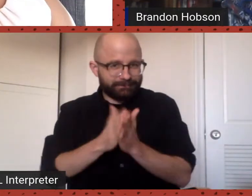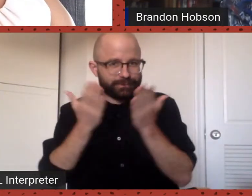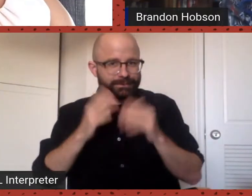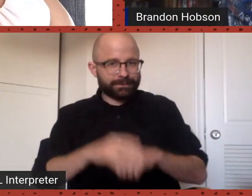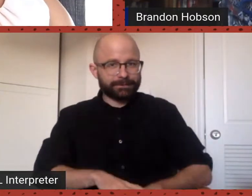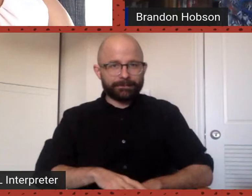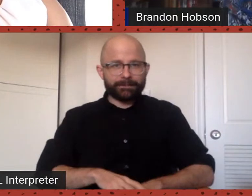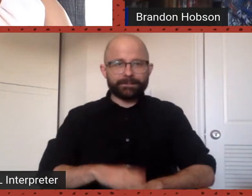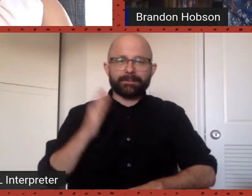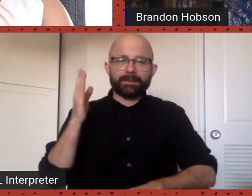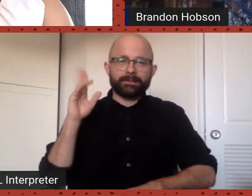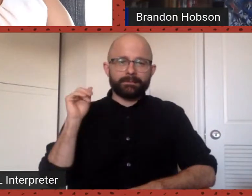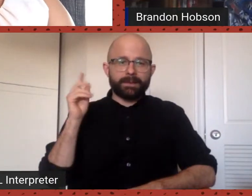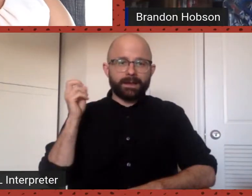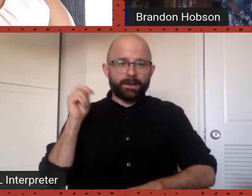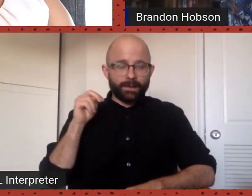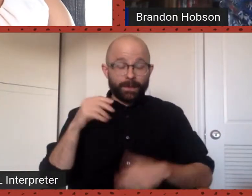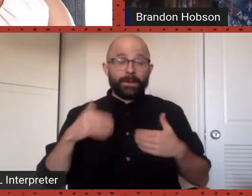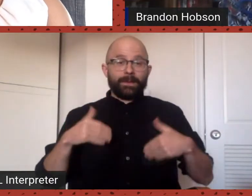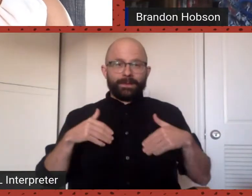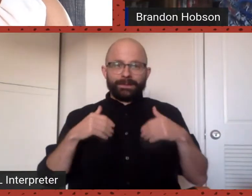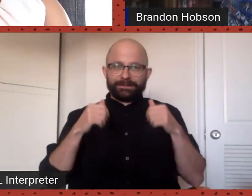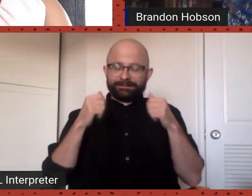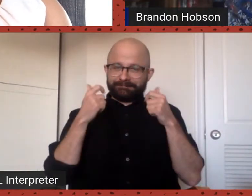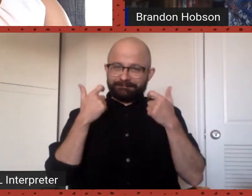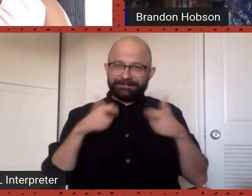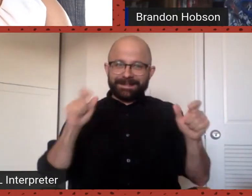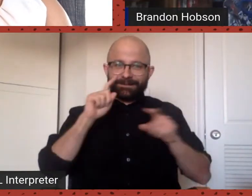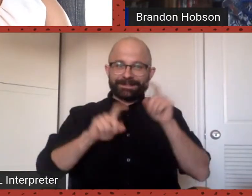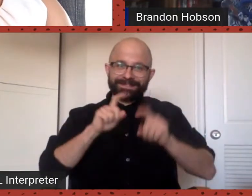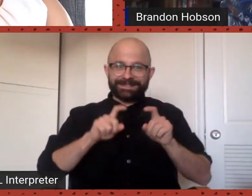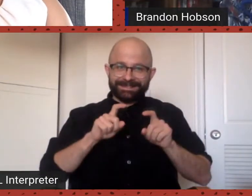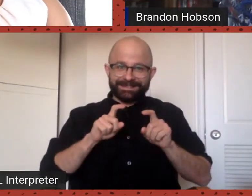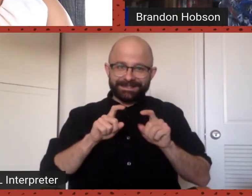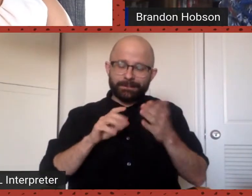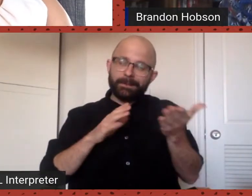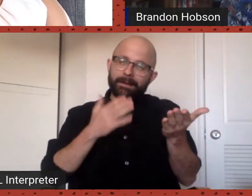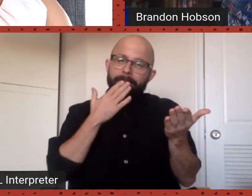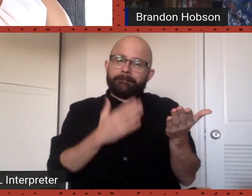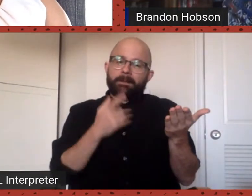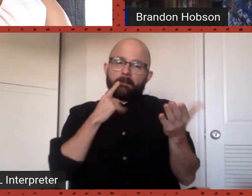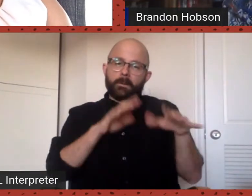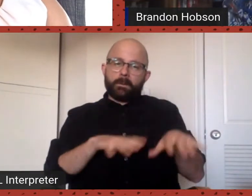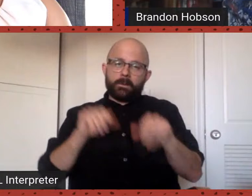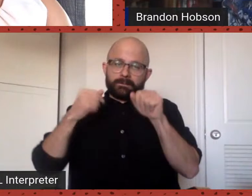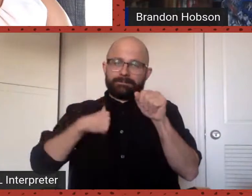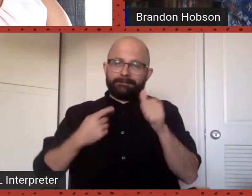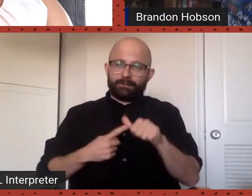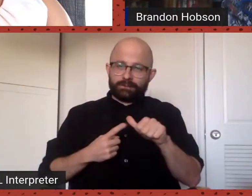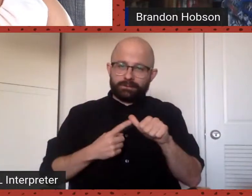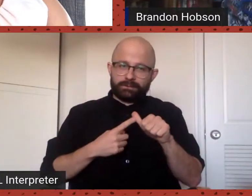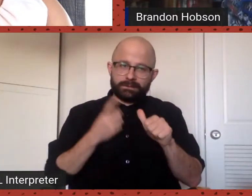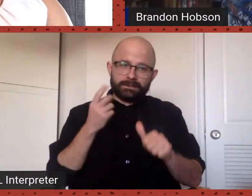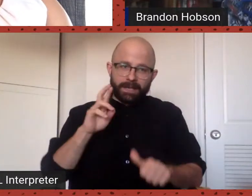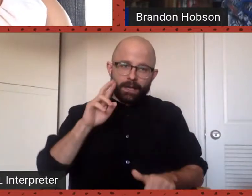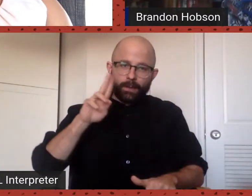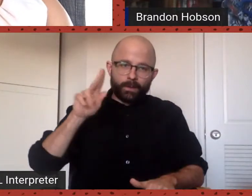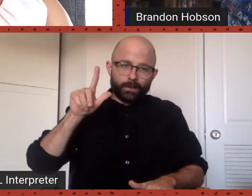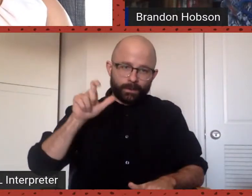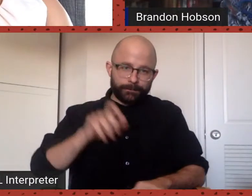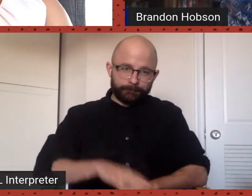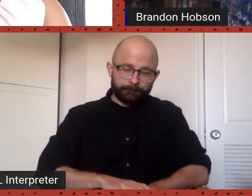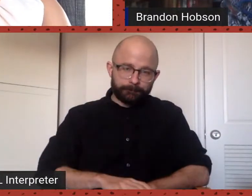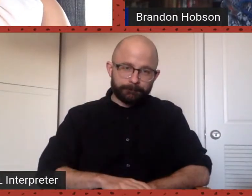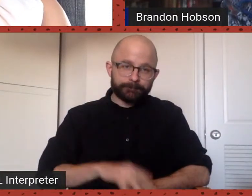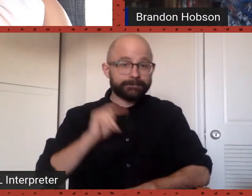Ooh, yeah, those are big questions. Well, thanks for having me, first of all, Dr. Rule, and